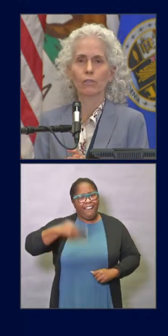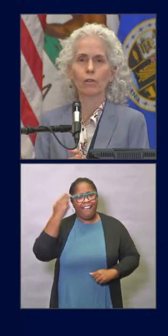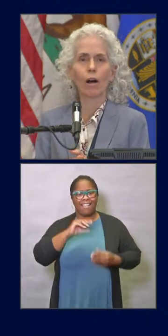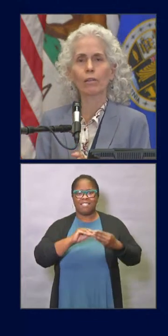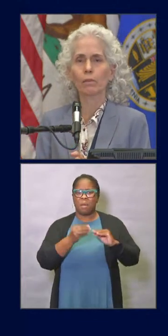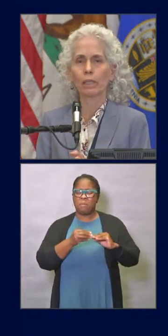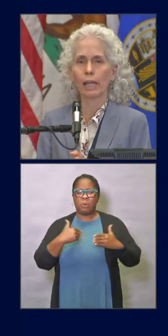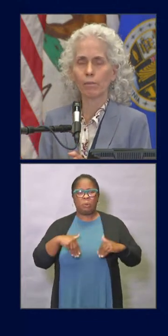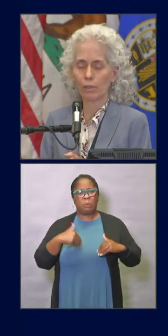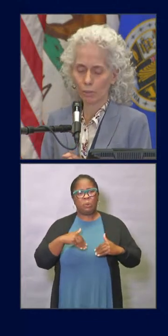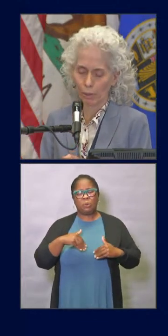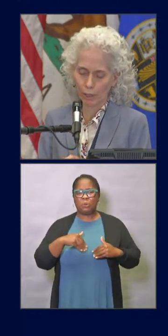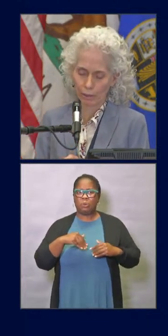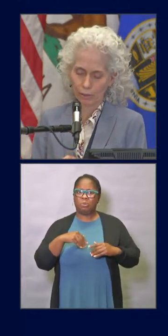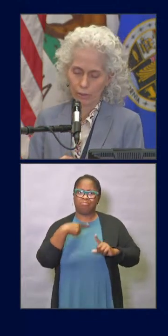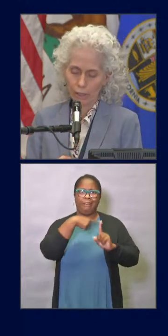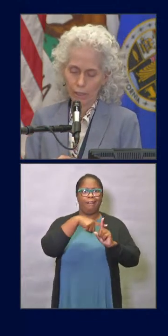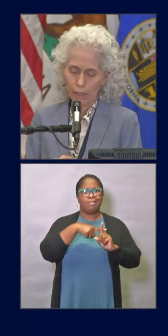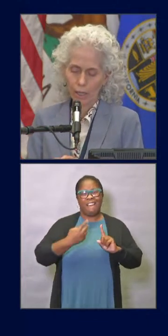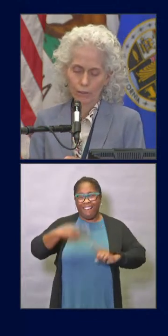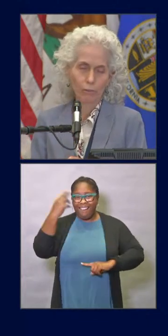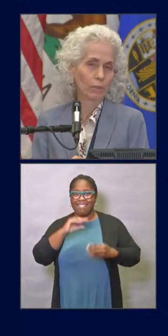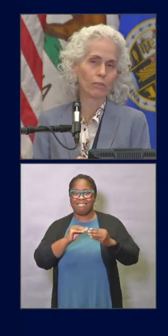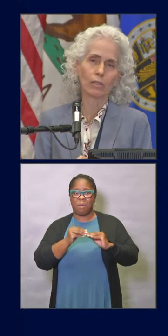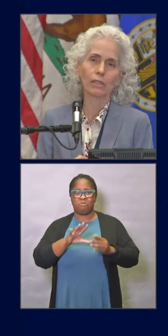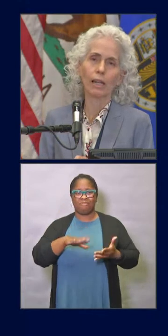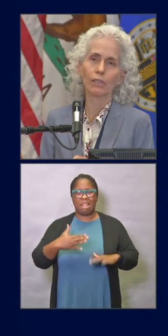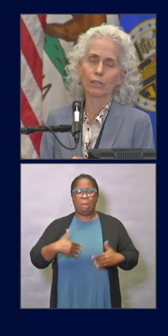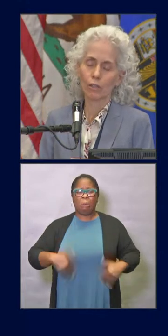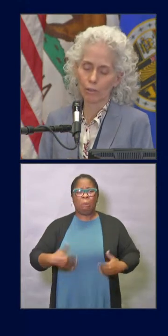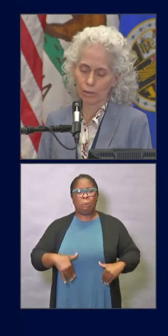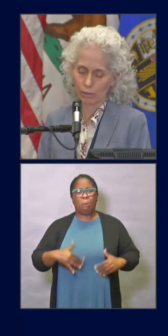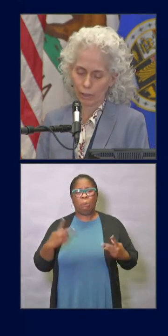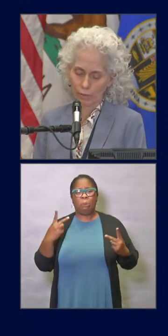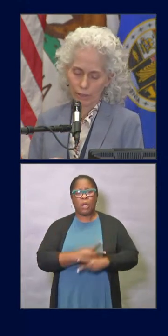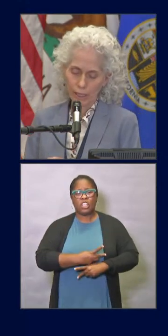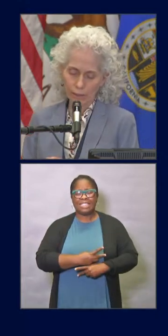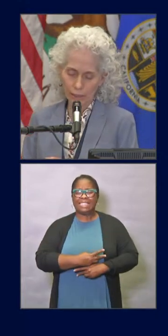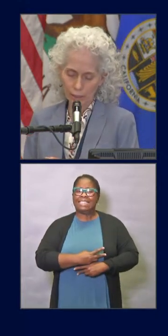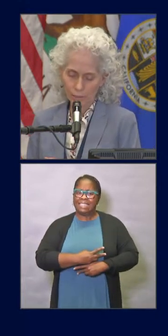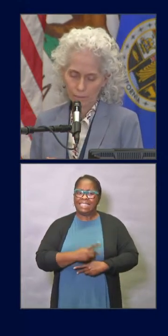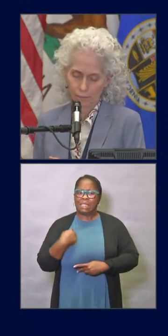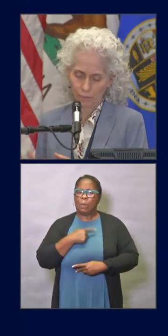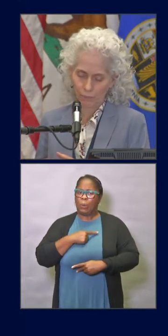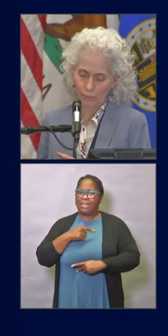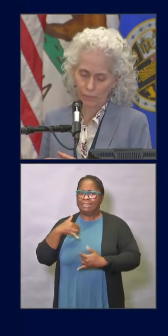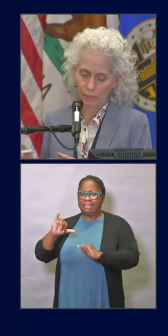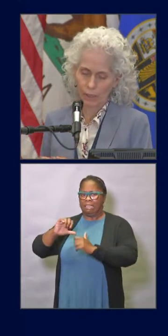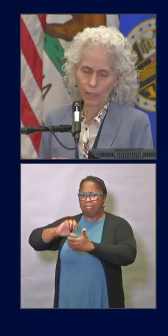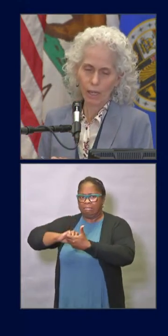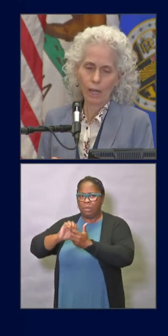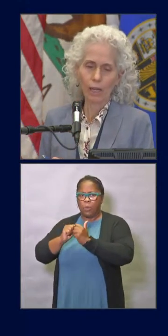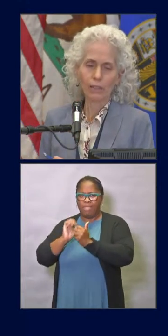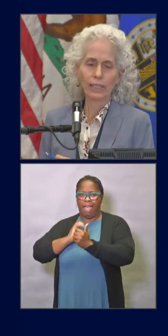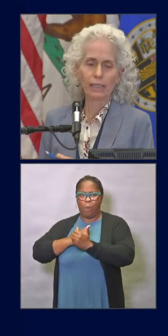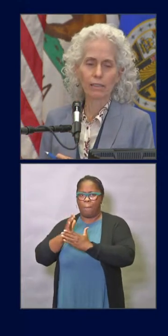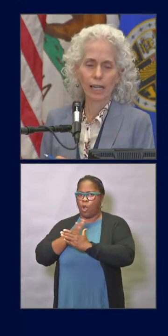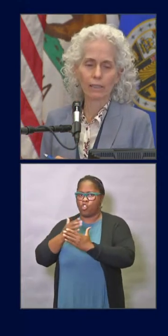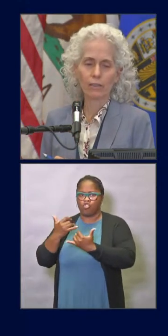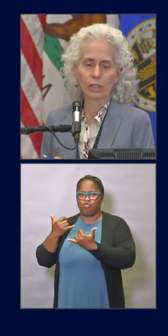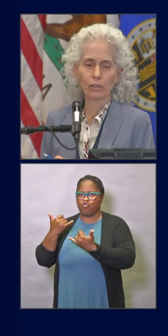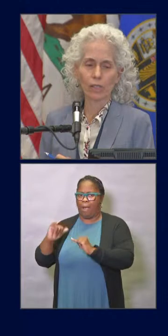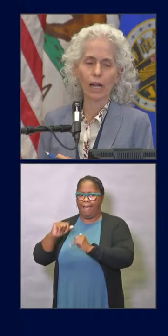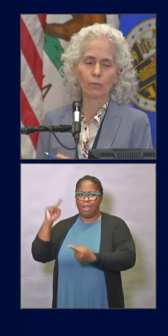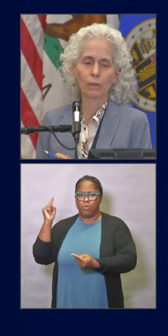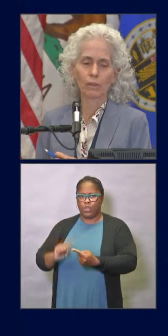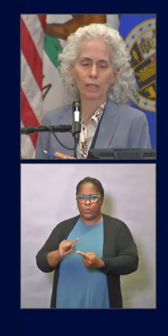we're going to do all that we can with our partners to reduce this heavy toll of COVID-19. The next